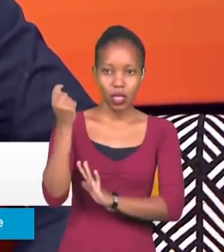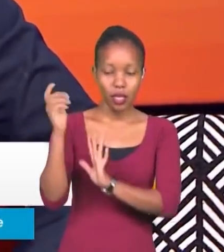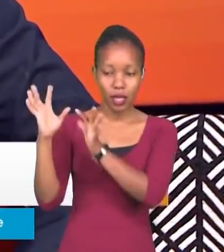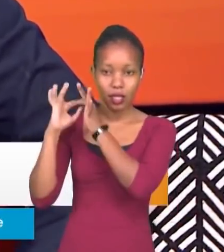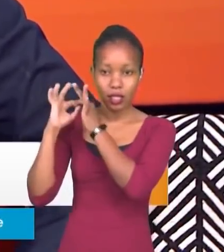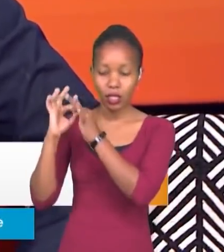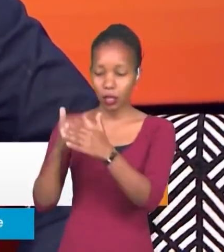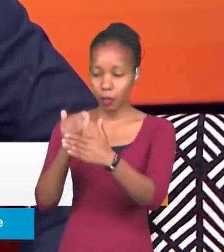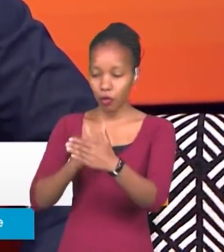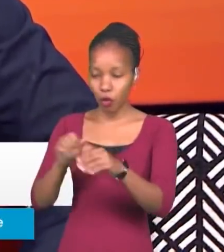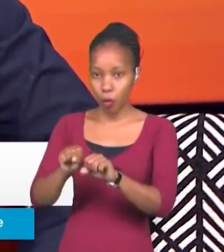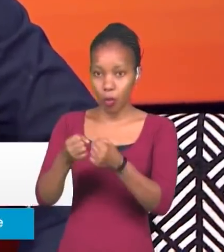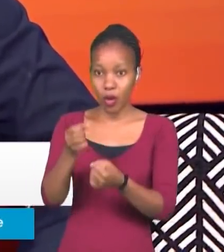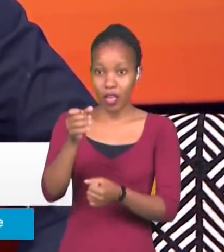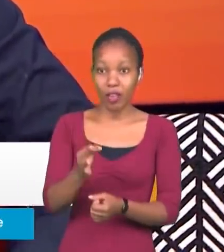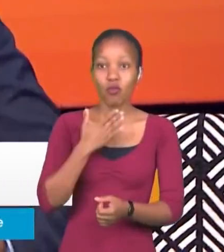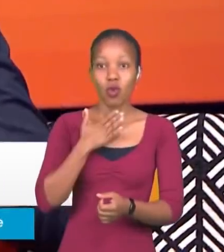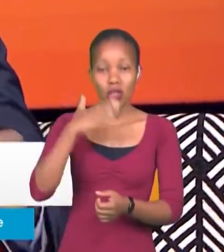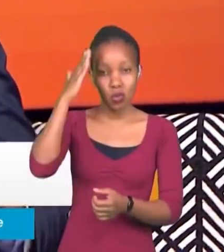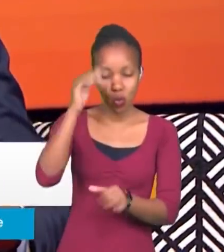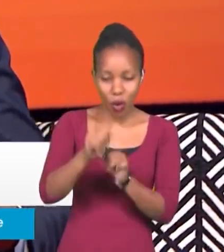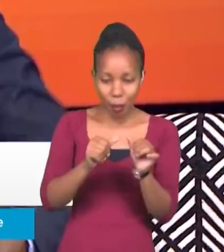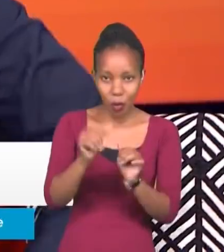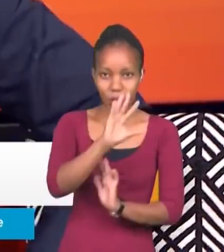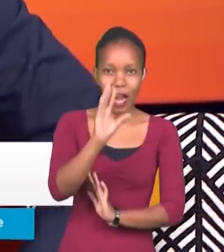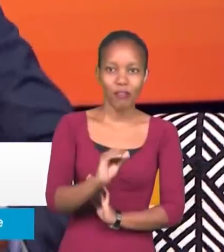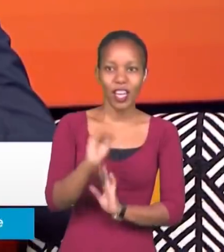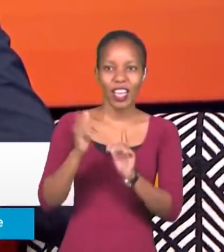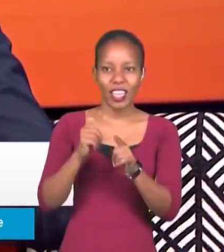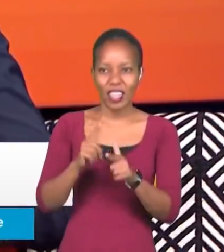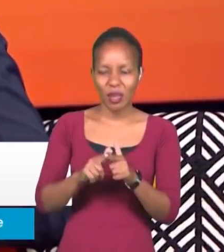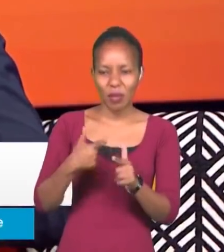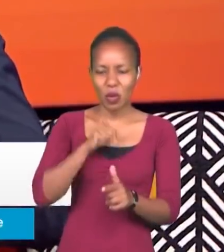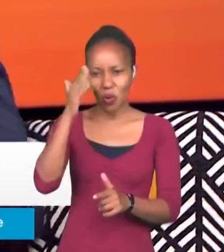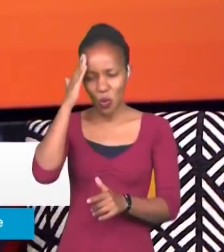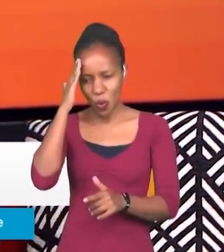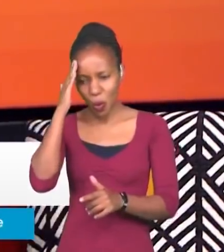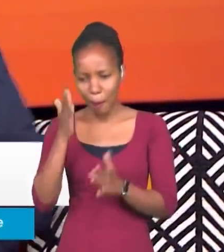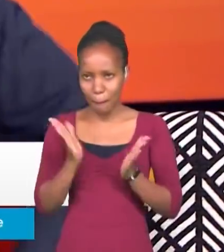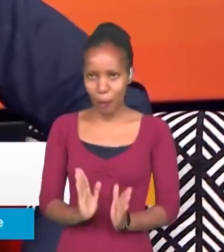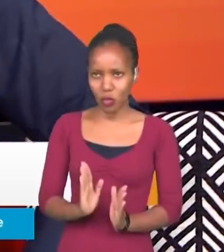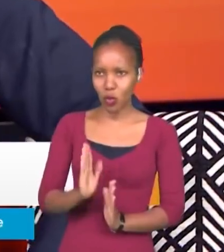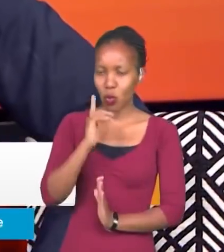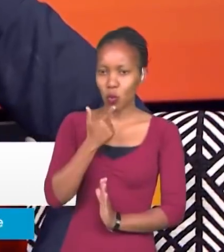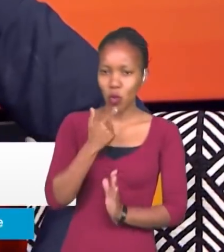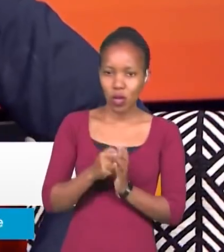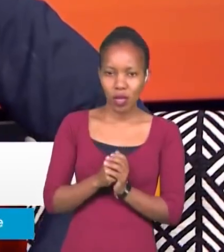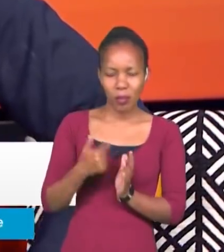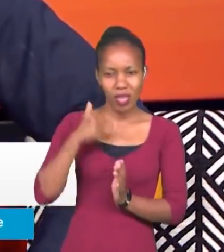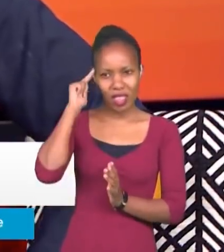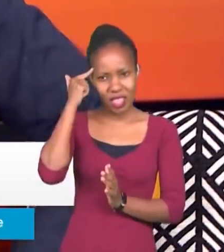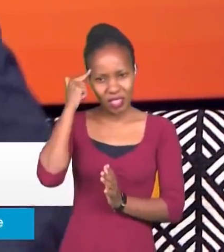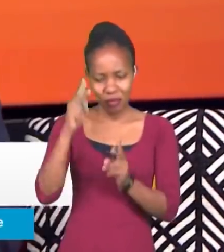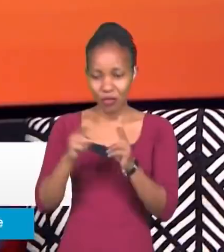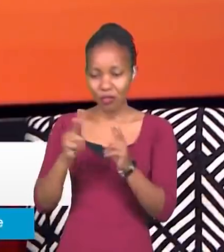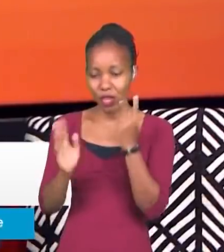took a break, if you want to hide anything from an African, unfortunately, someone's, I don't know who that person is, hide it in the books, which is very uncouth,